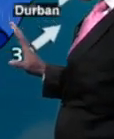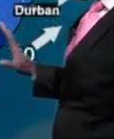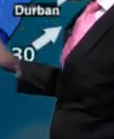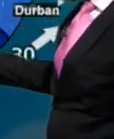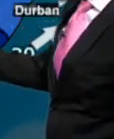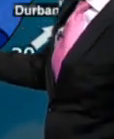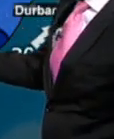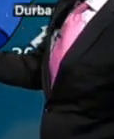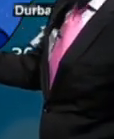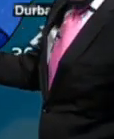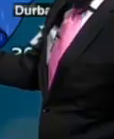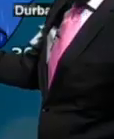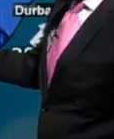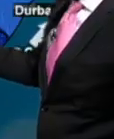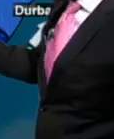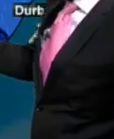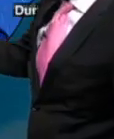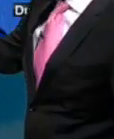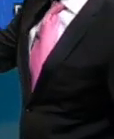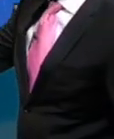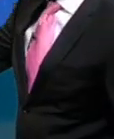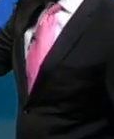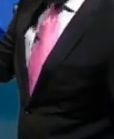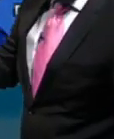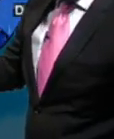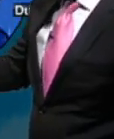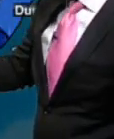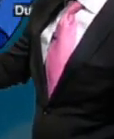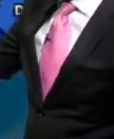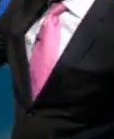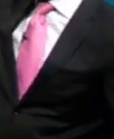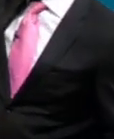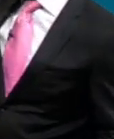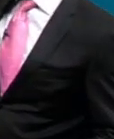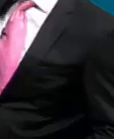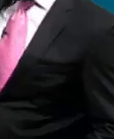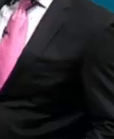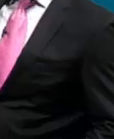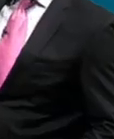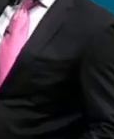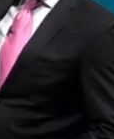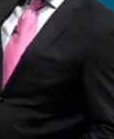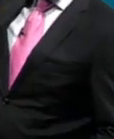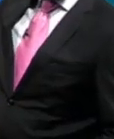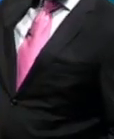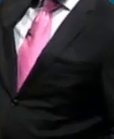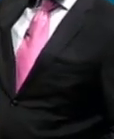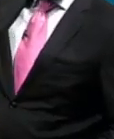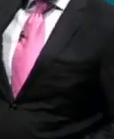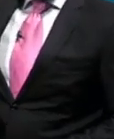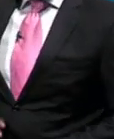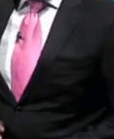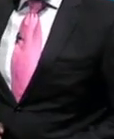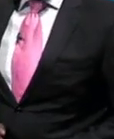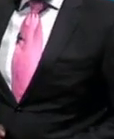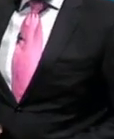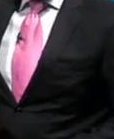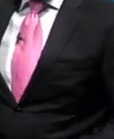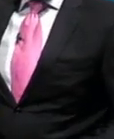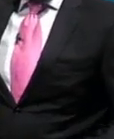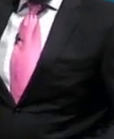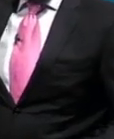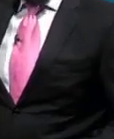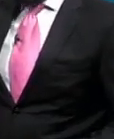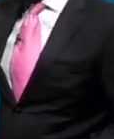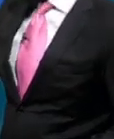hona ya Lesotho salbala hona ka haro tekong ho ya jalo hona ka haro Freestata se tse re shebile hona ka Upington ho tla jalo hona ka mafikeng go tlakile gore pula